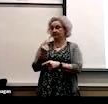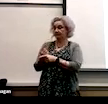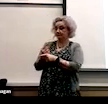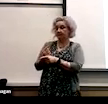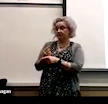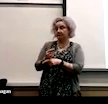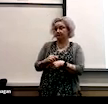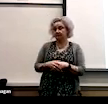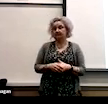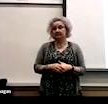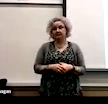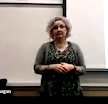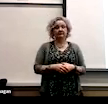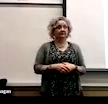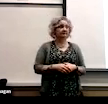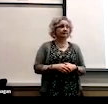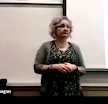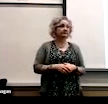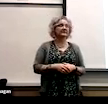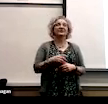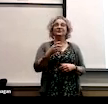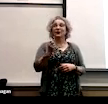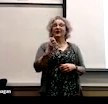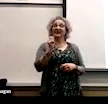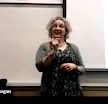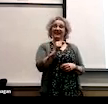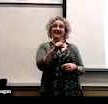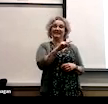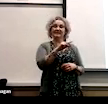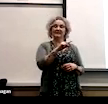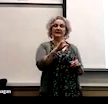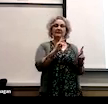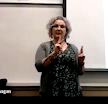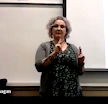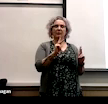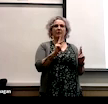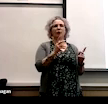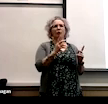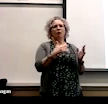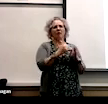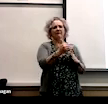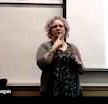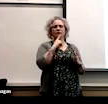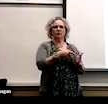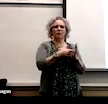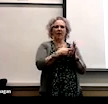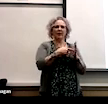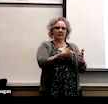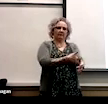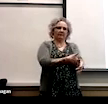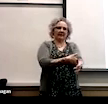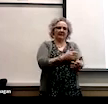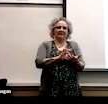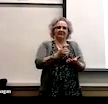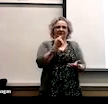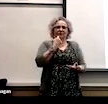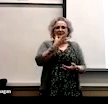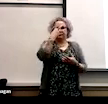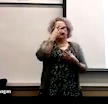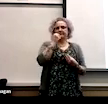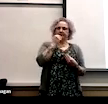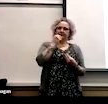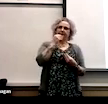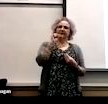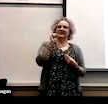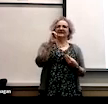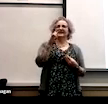have been challenges. The sedation is probably the biggest problem that we have, because there's just not great